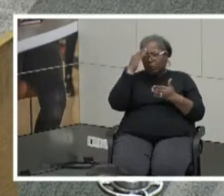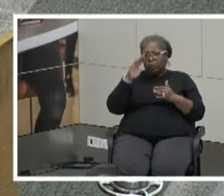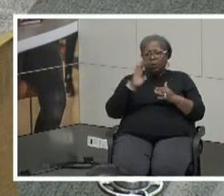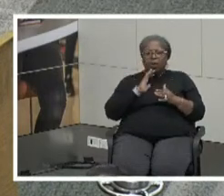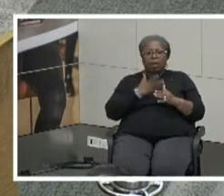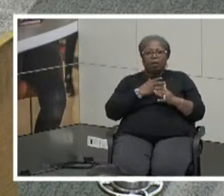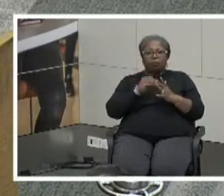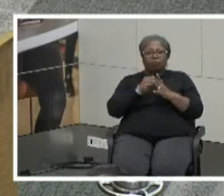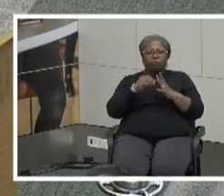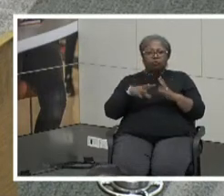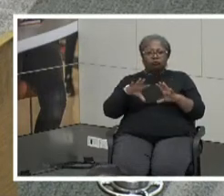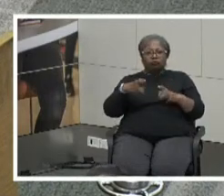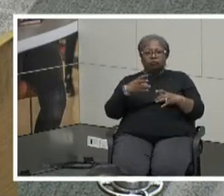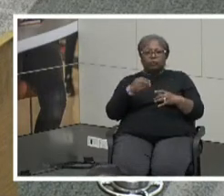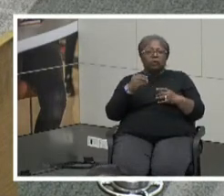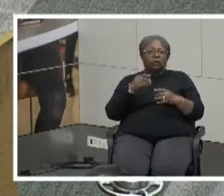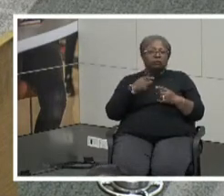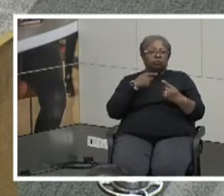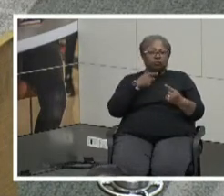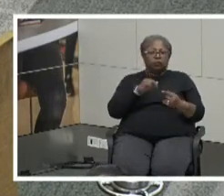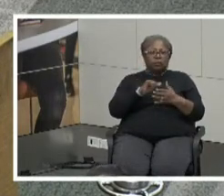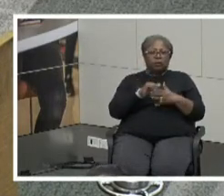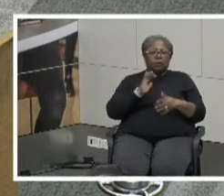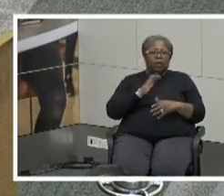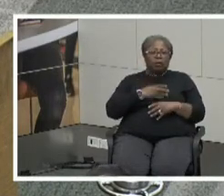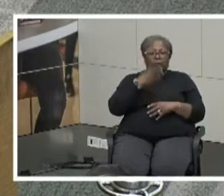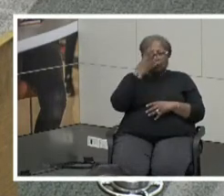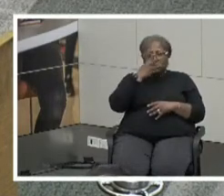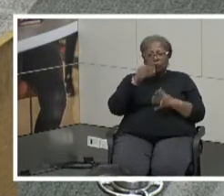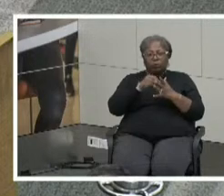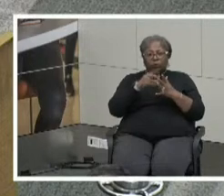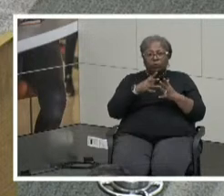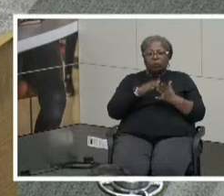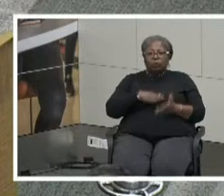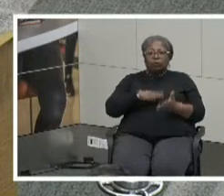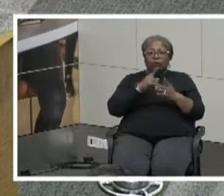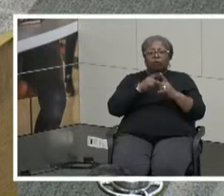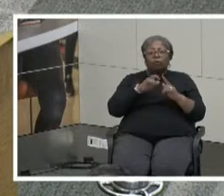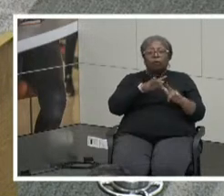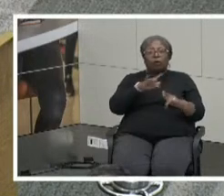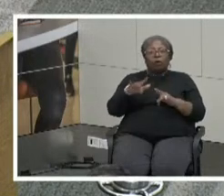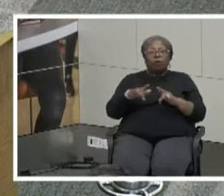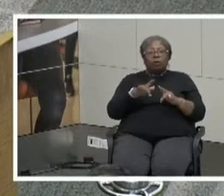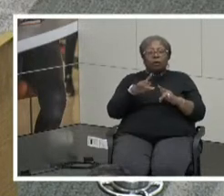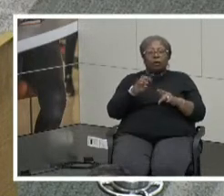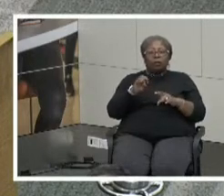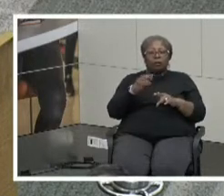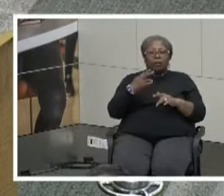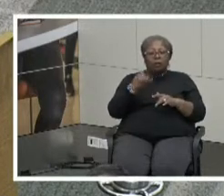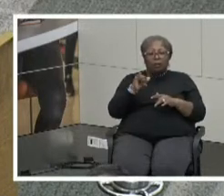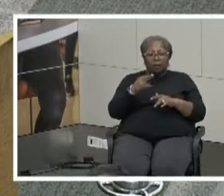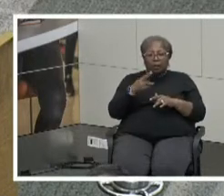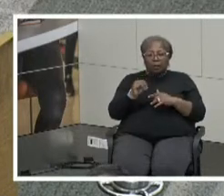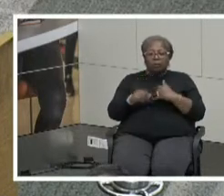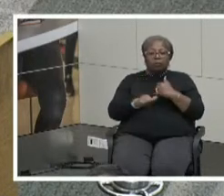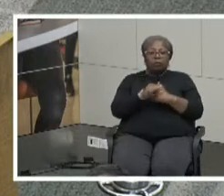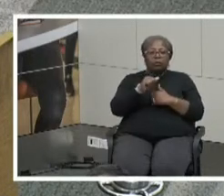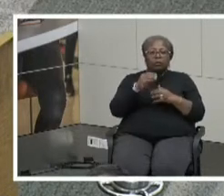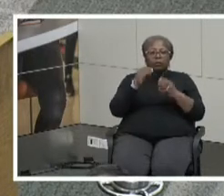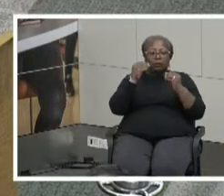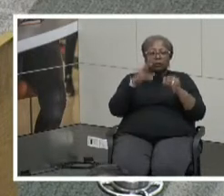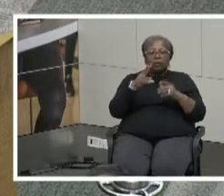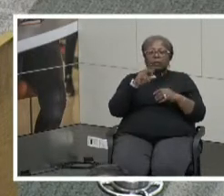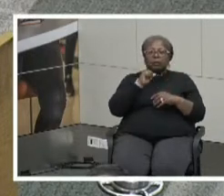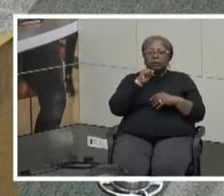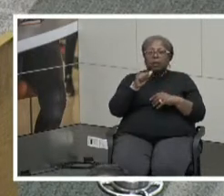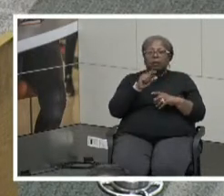of students and the struggles our immigrant students face from audio recordings of him threatening teachers in unannounced meetings to